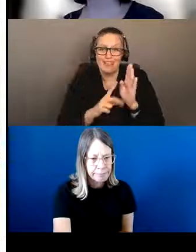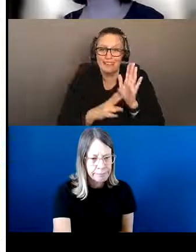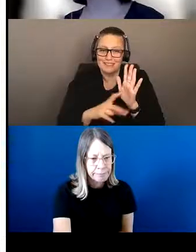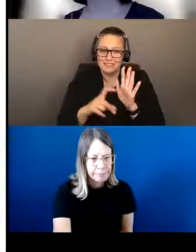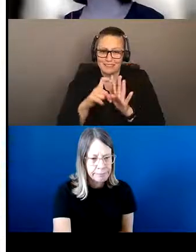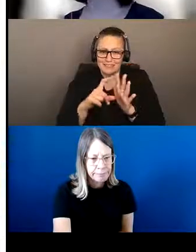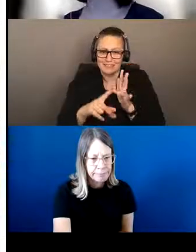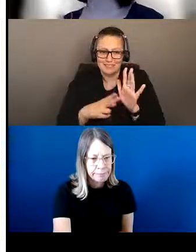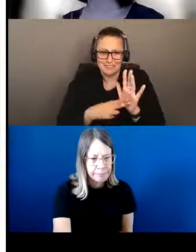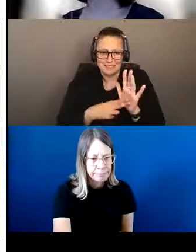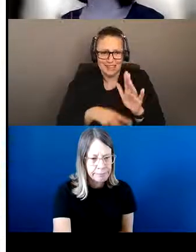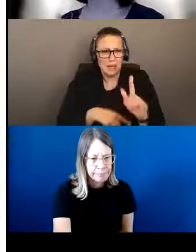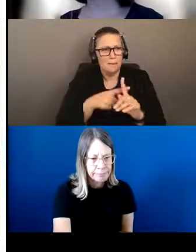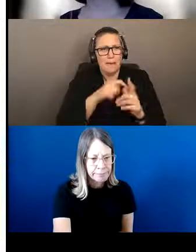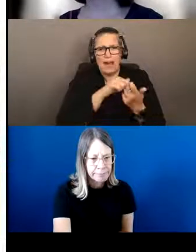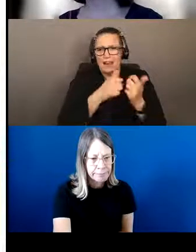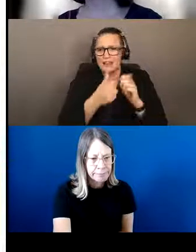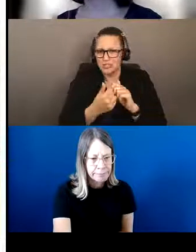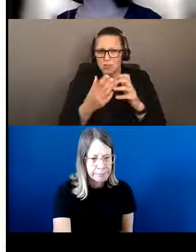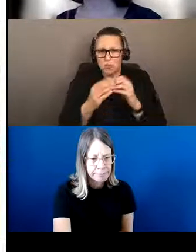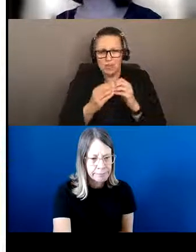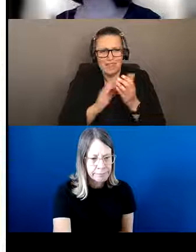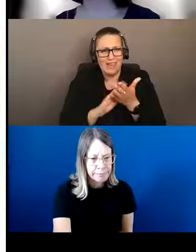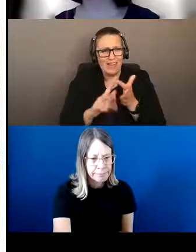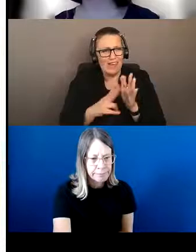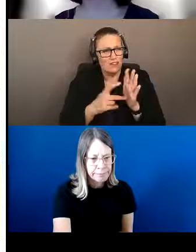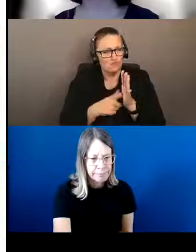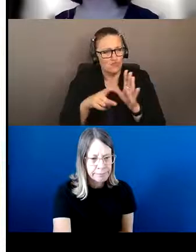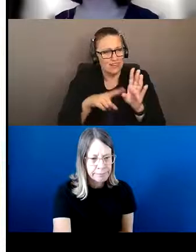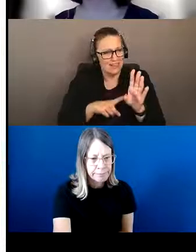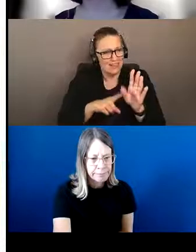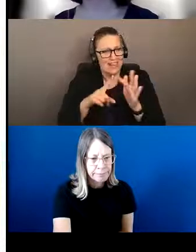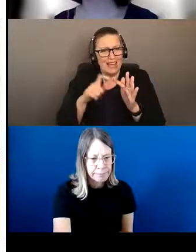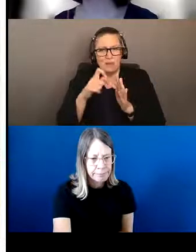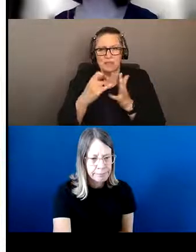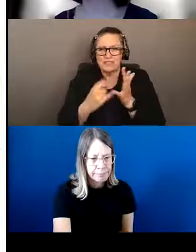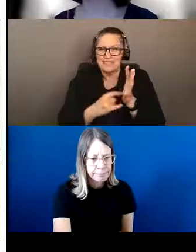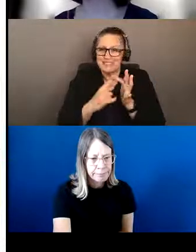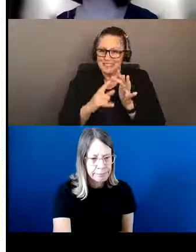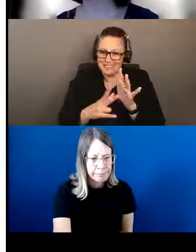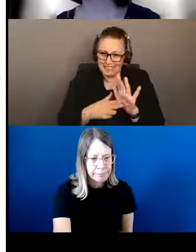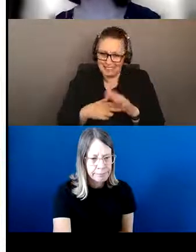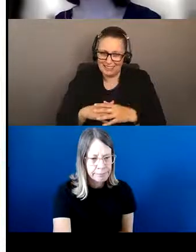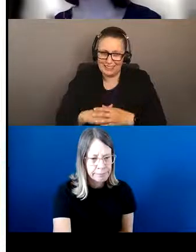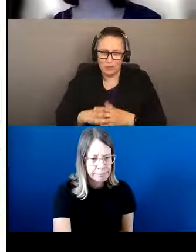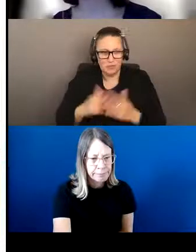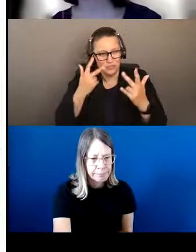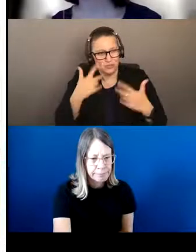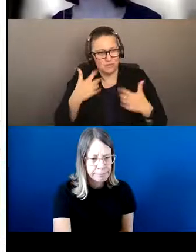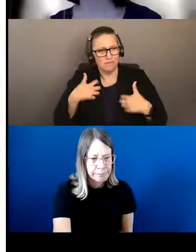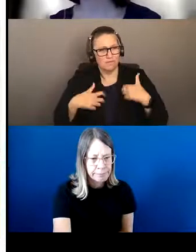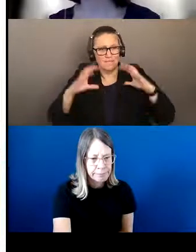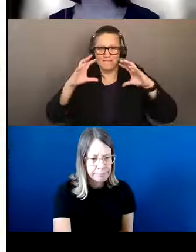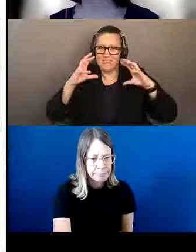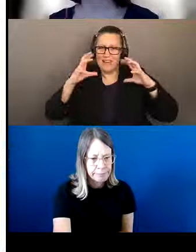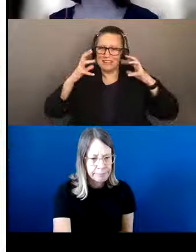Henry Epstein. Little is known about Epstein, but plenty of information exists about Dadswell's fascinating career. He was a highly regarded